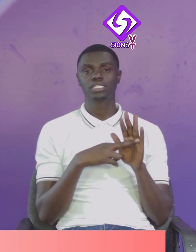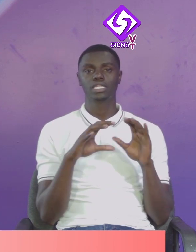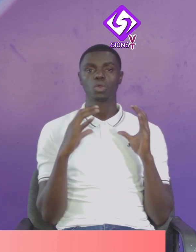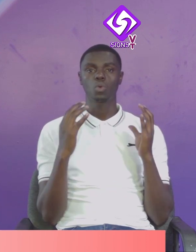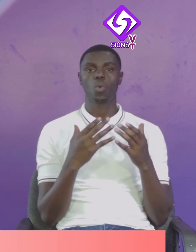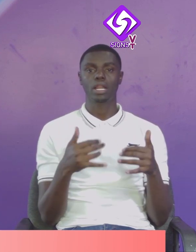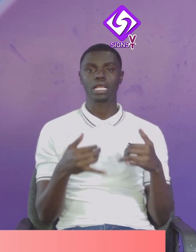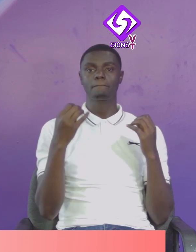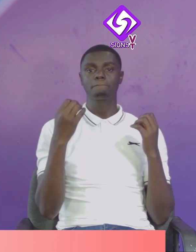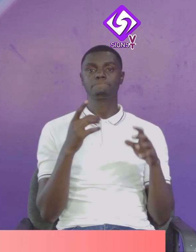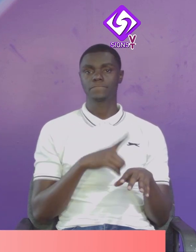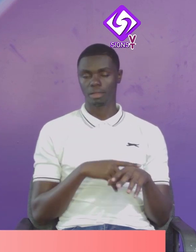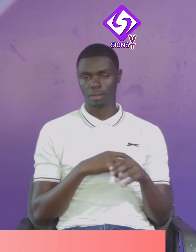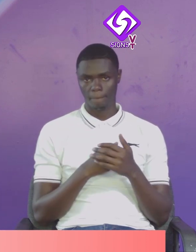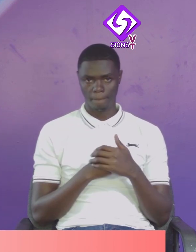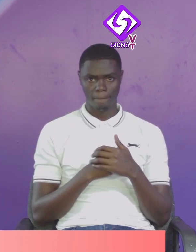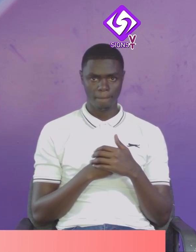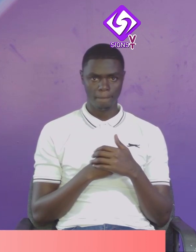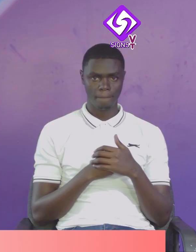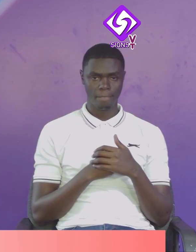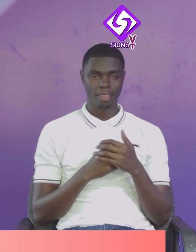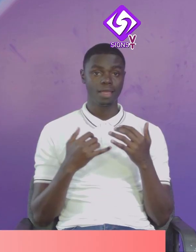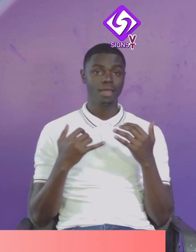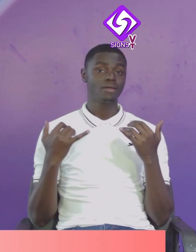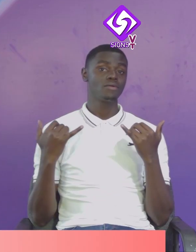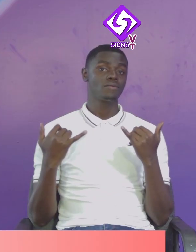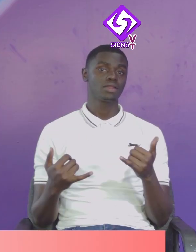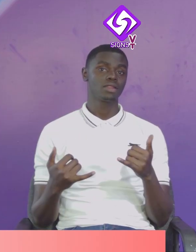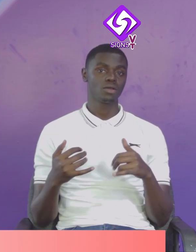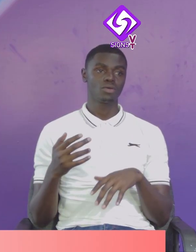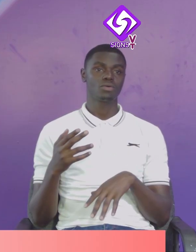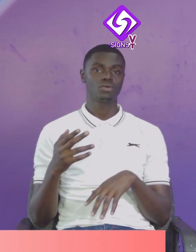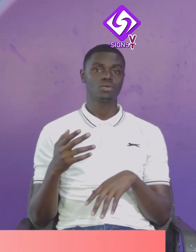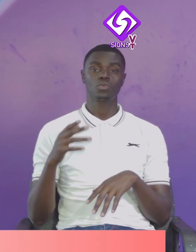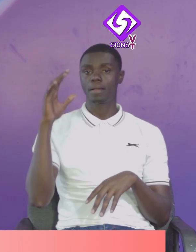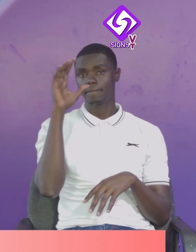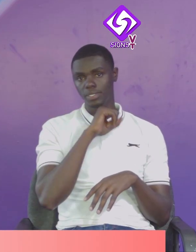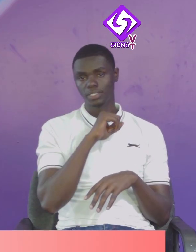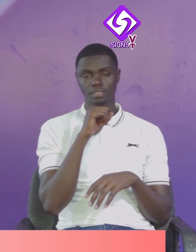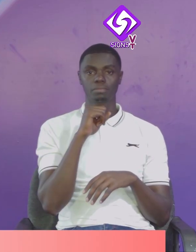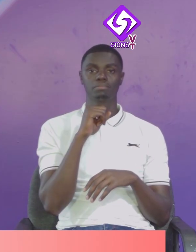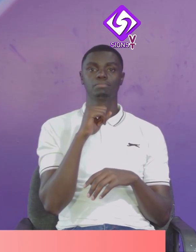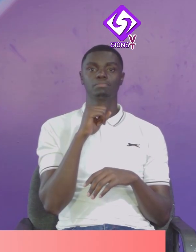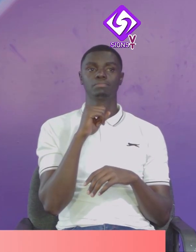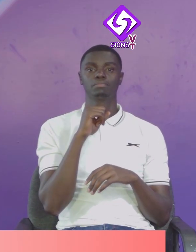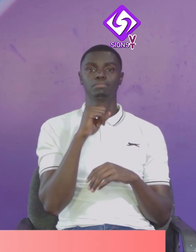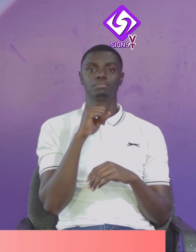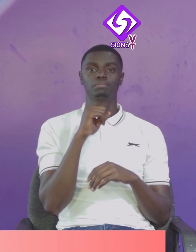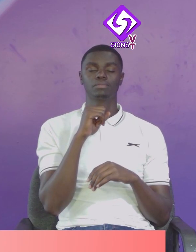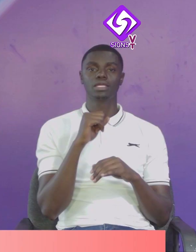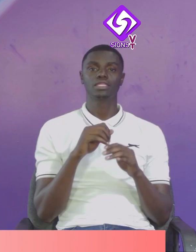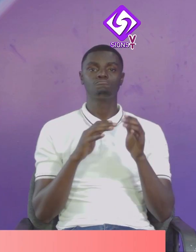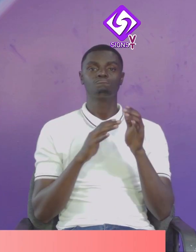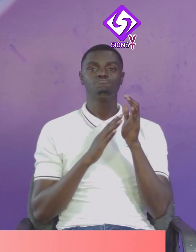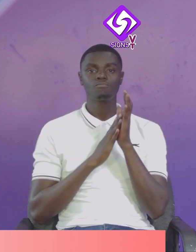African countries is concerned. And this time round, you're going to miss them in this the most coveted tournament as